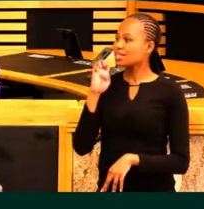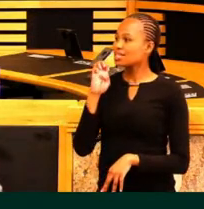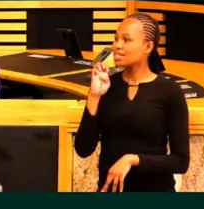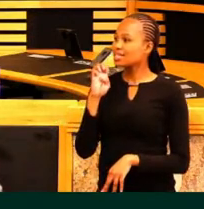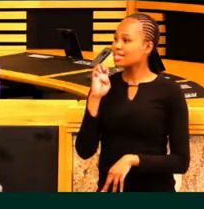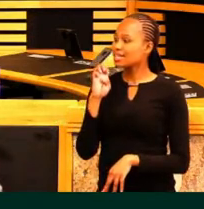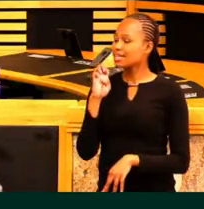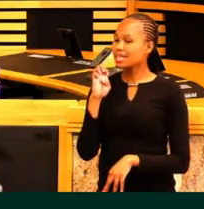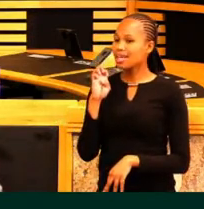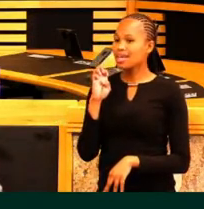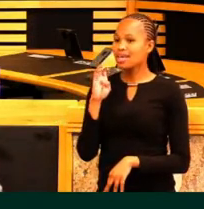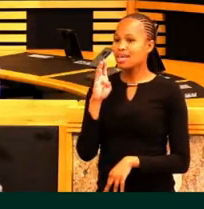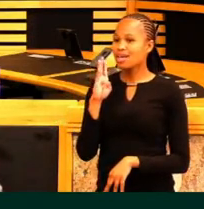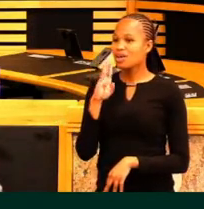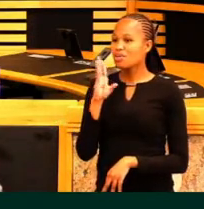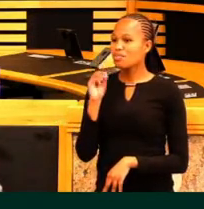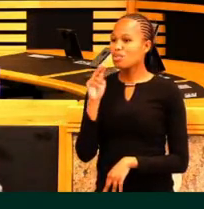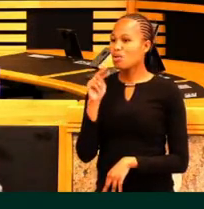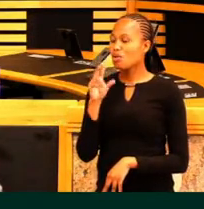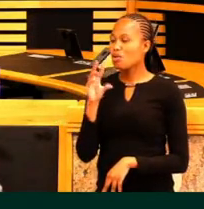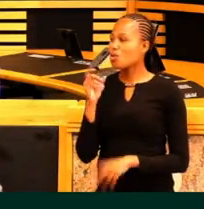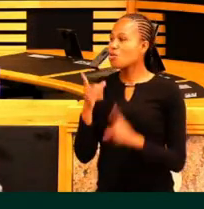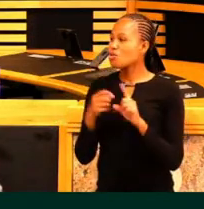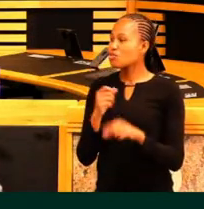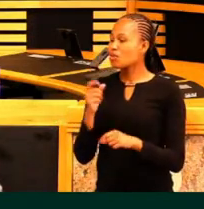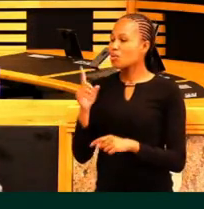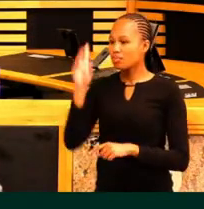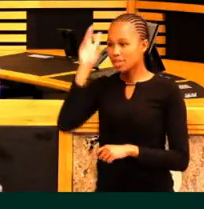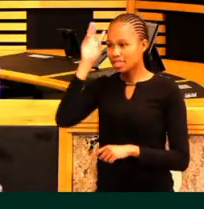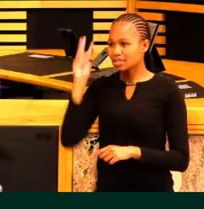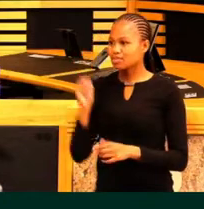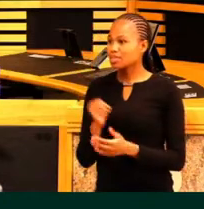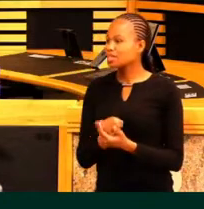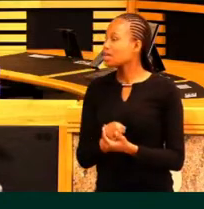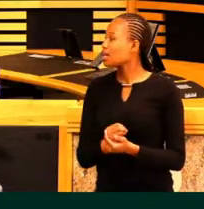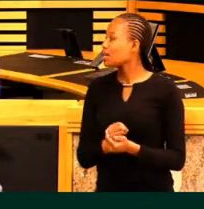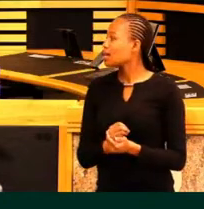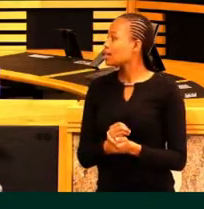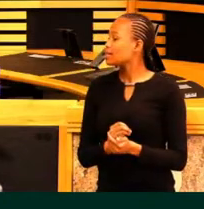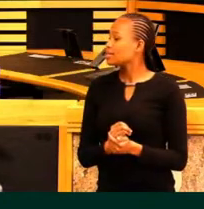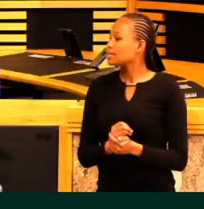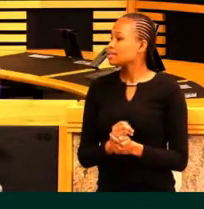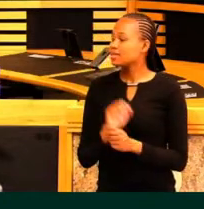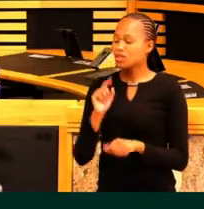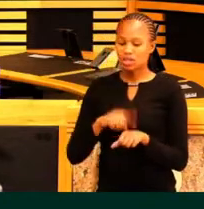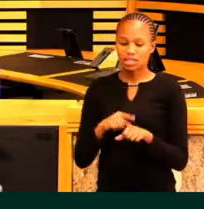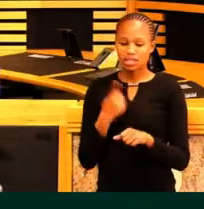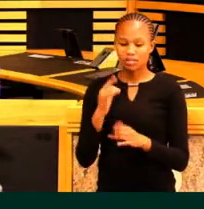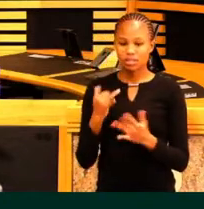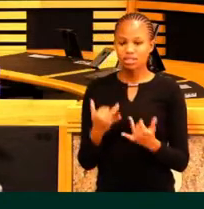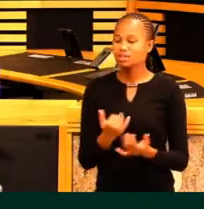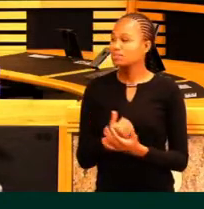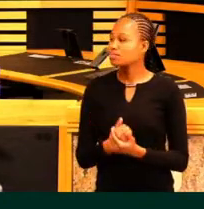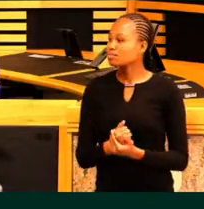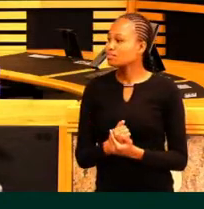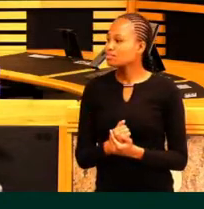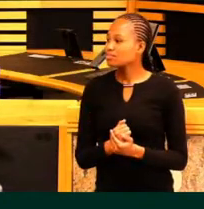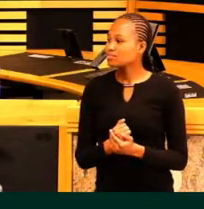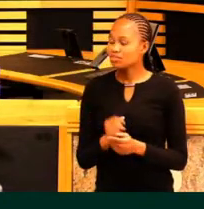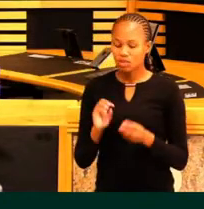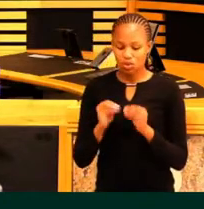from Nelson Mandela Metro your time star Donald member Corrections